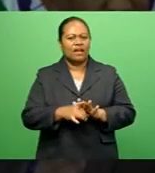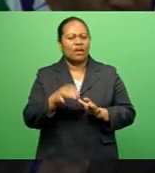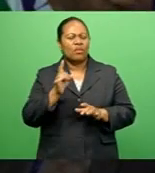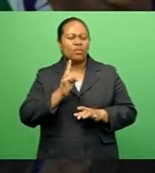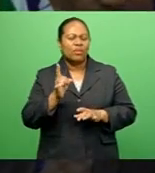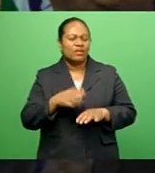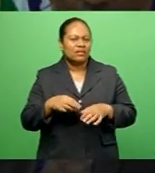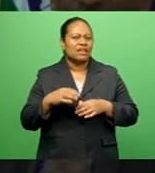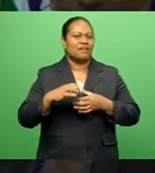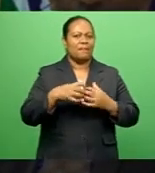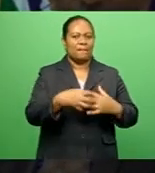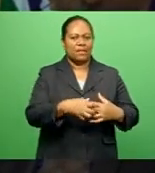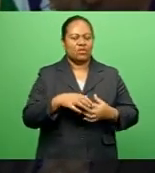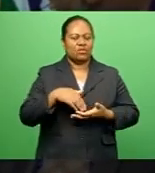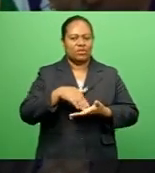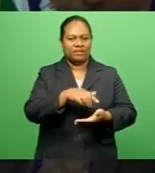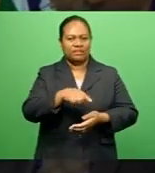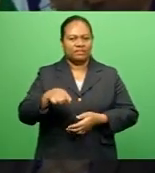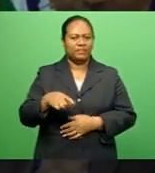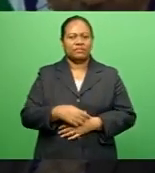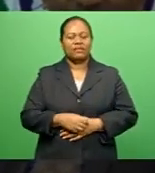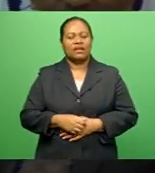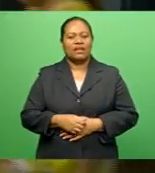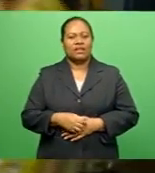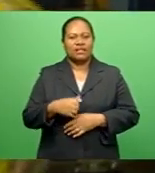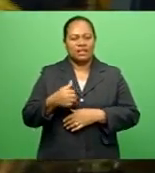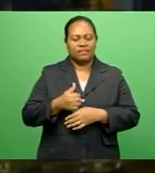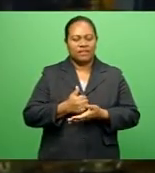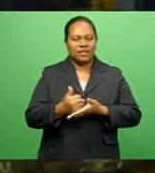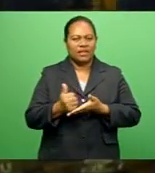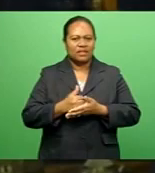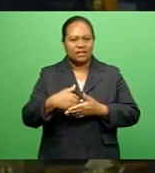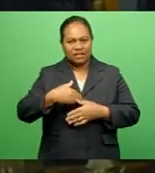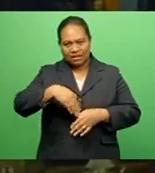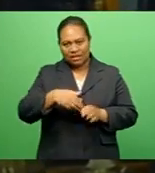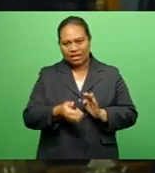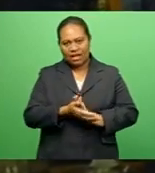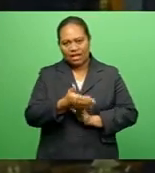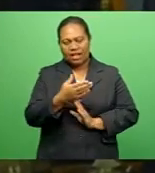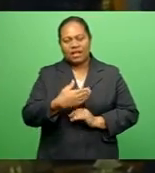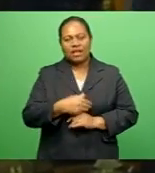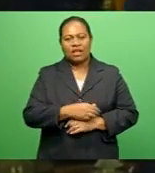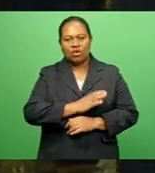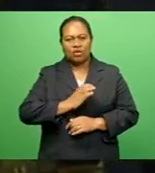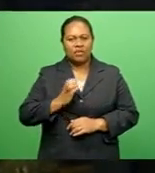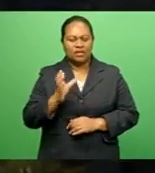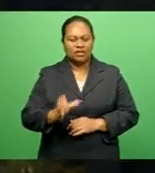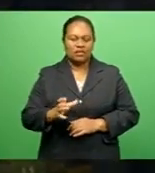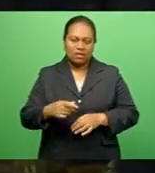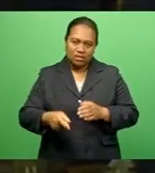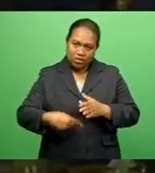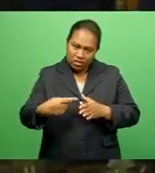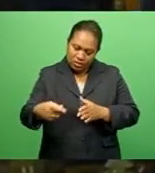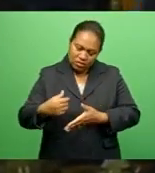stalls. India's acting High Commissioner to Fiji, Sukanta Sahu, says they will continue to render assistance where